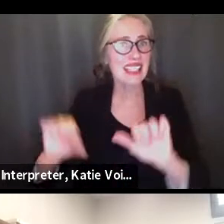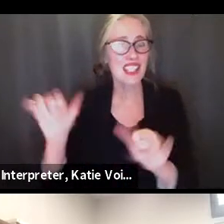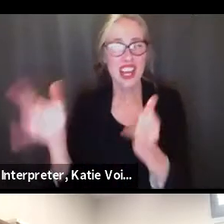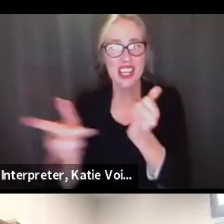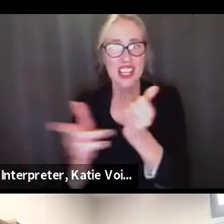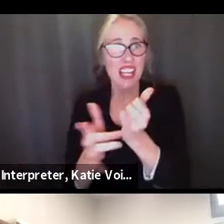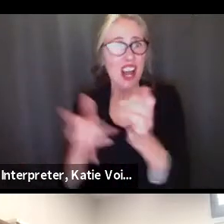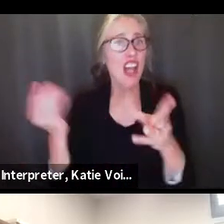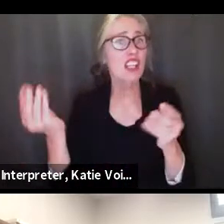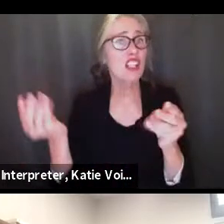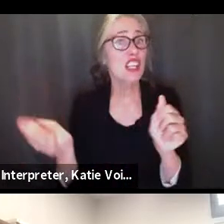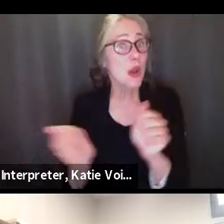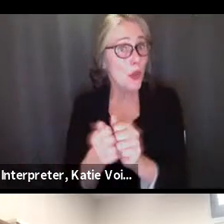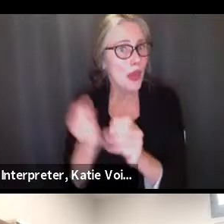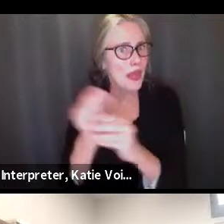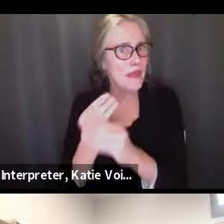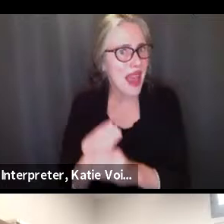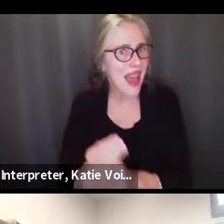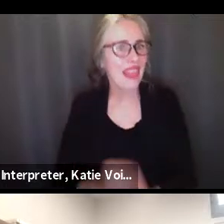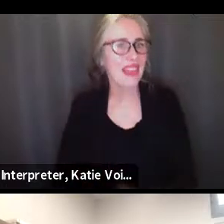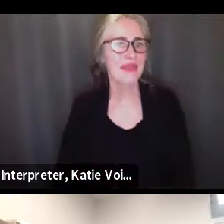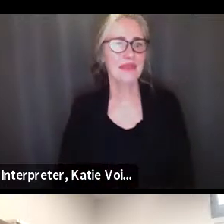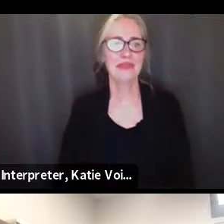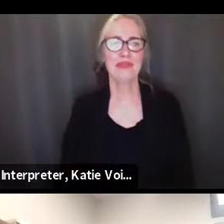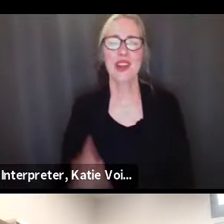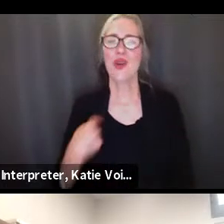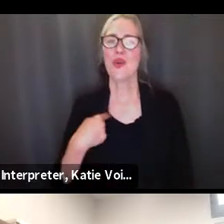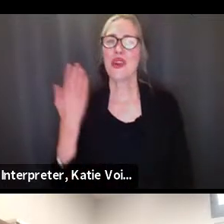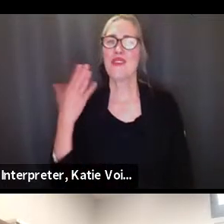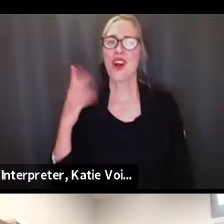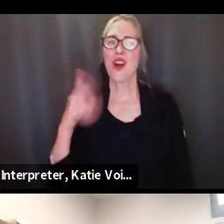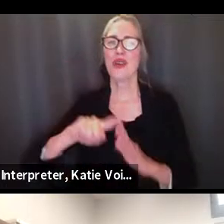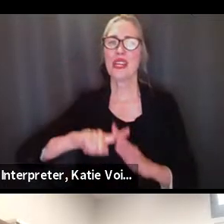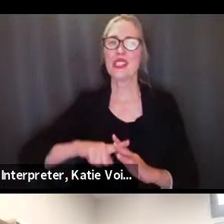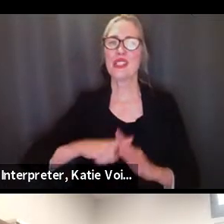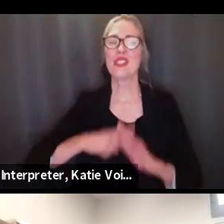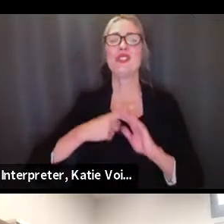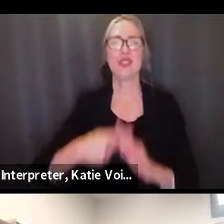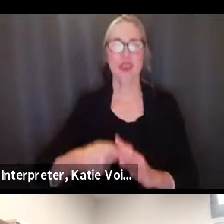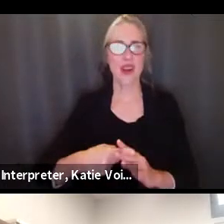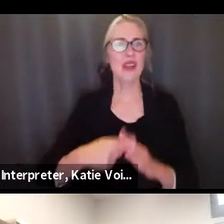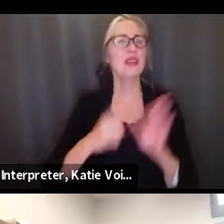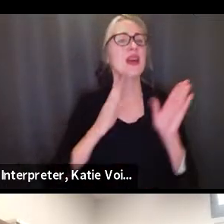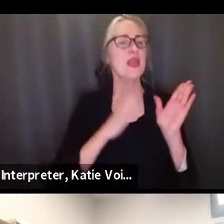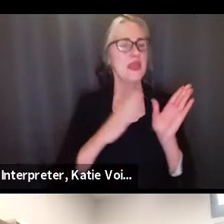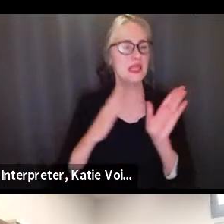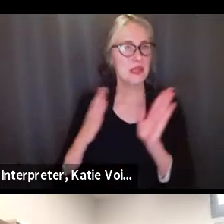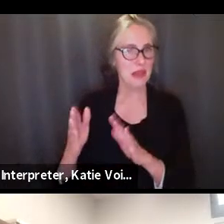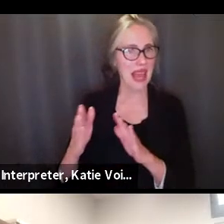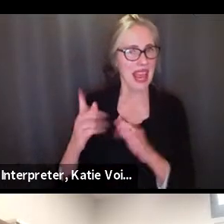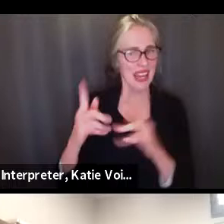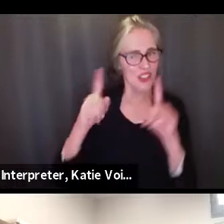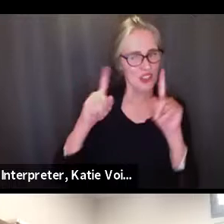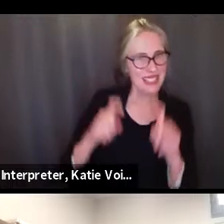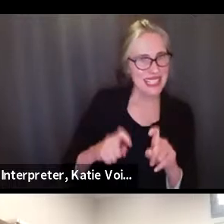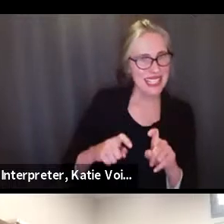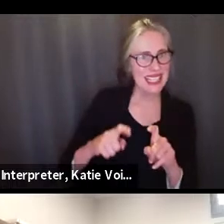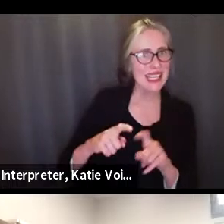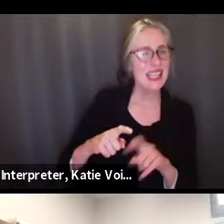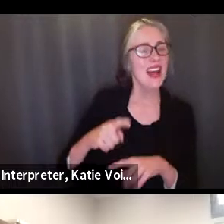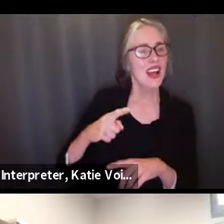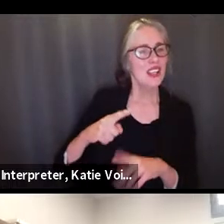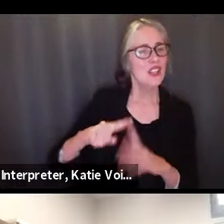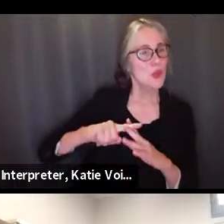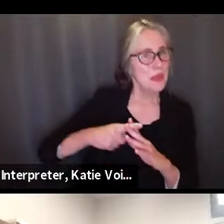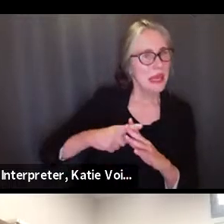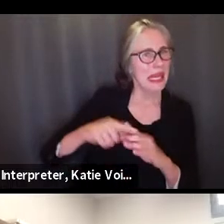We have already begun the prototyping of curriculum, which has been intentional in design and embraced by students